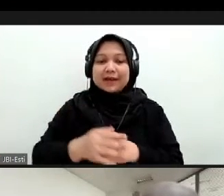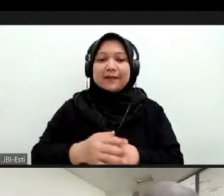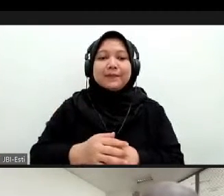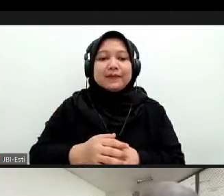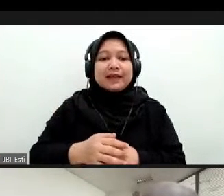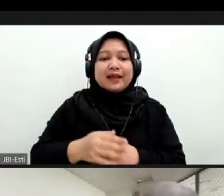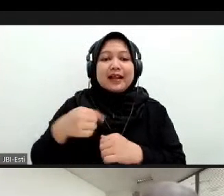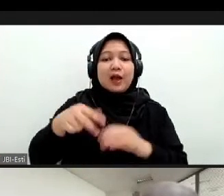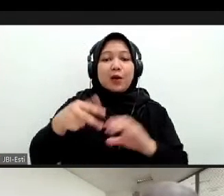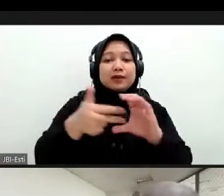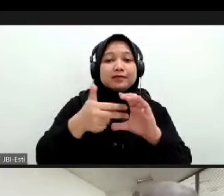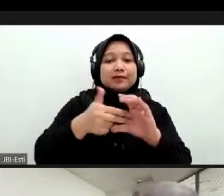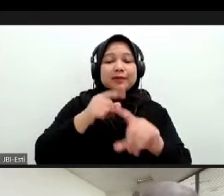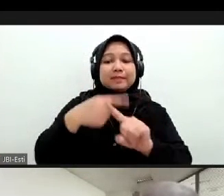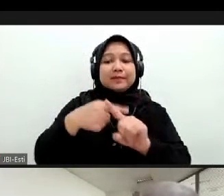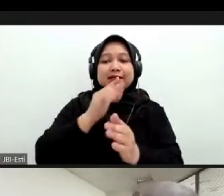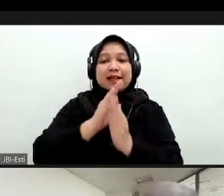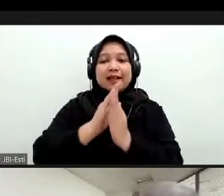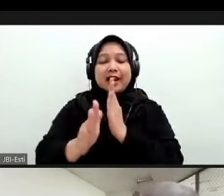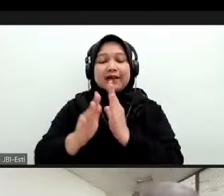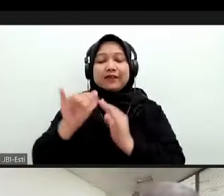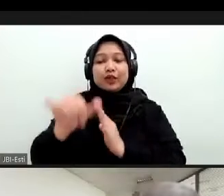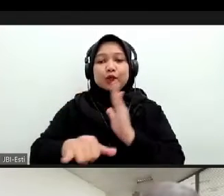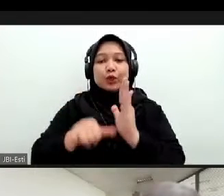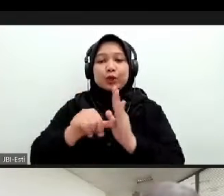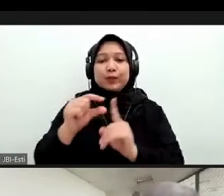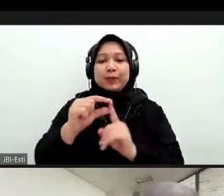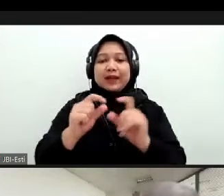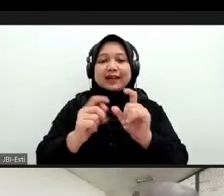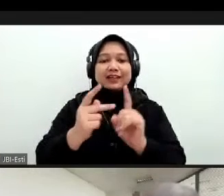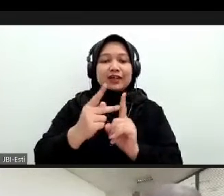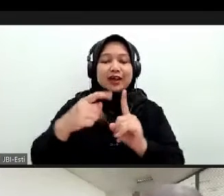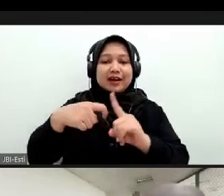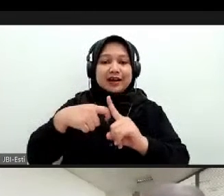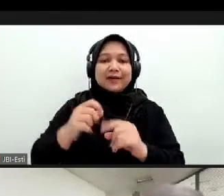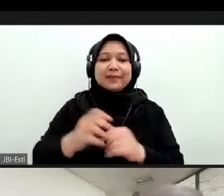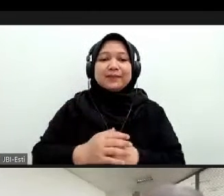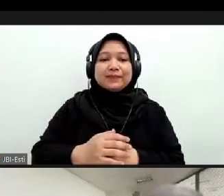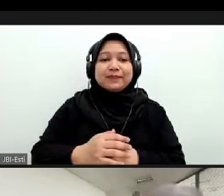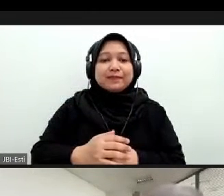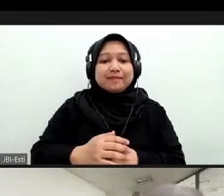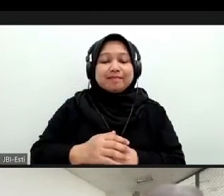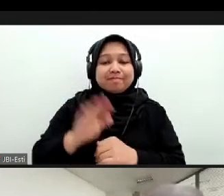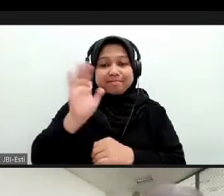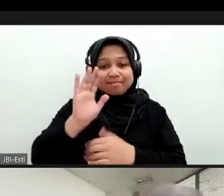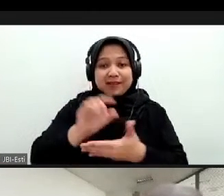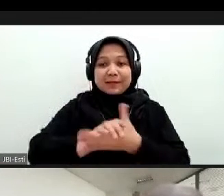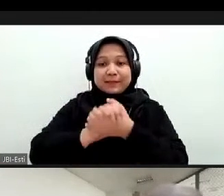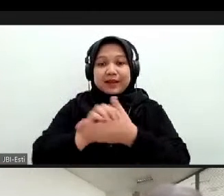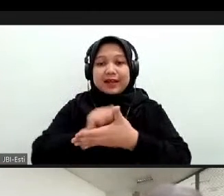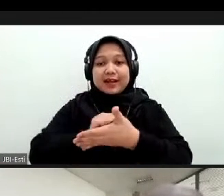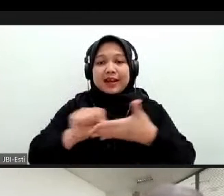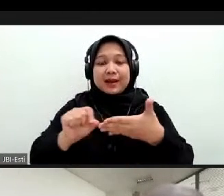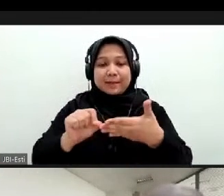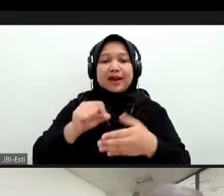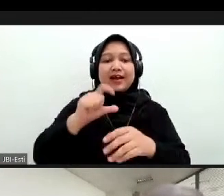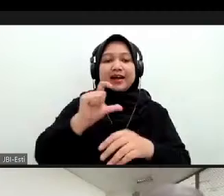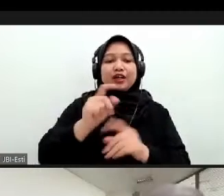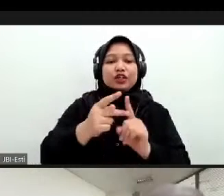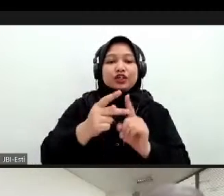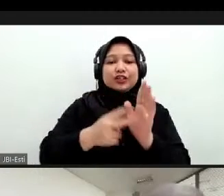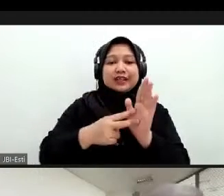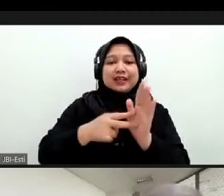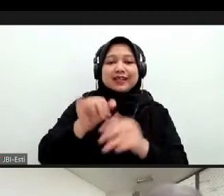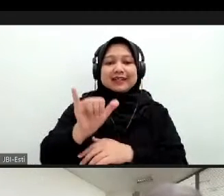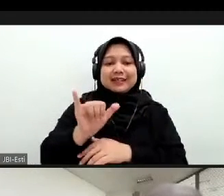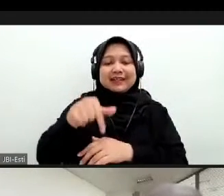stream at PSHK Indonesia YouTube channel. Warm greetings to all of you. My name is Jenny Wongkar, member of the Civic Space Working Group and head of the Division